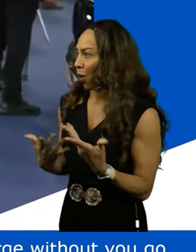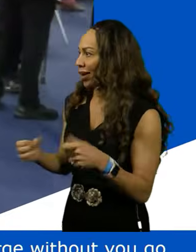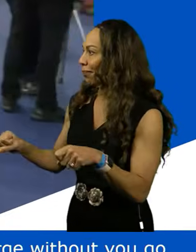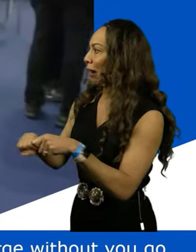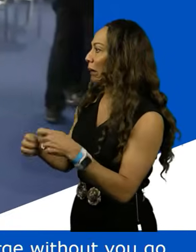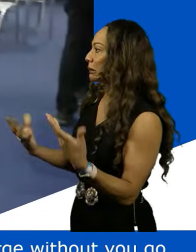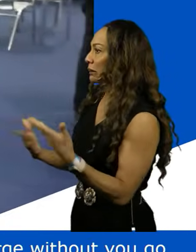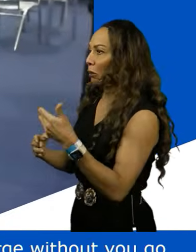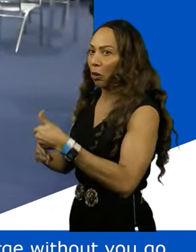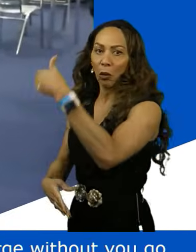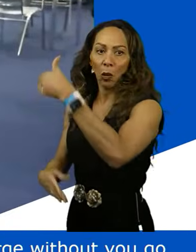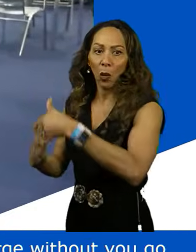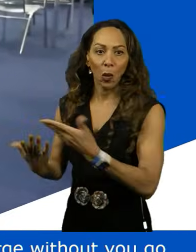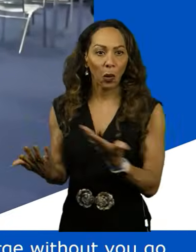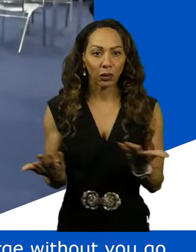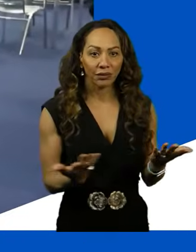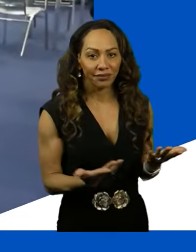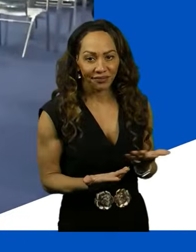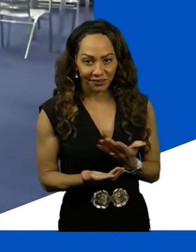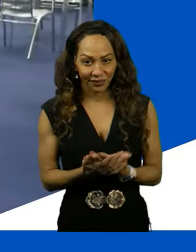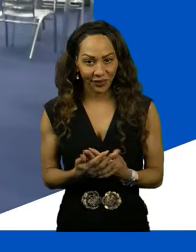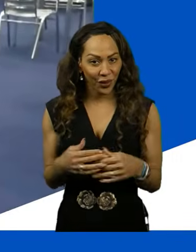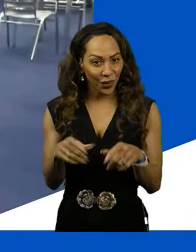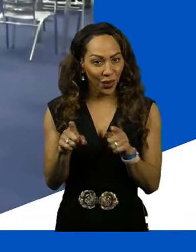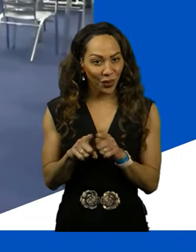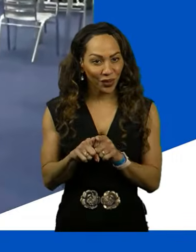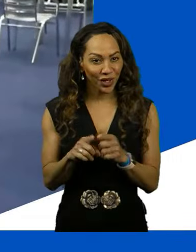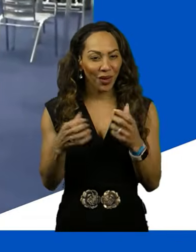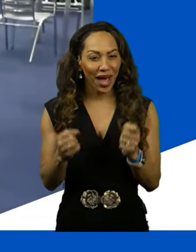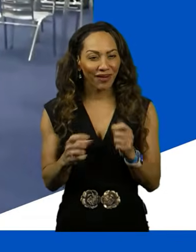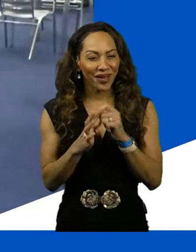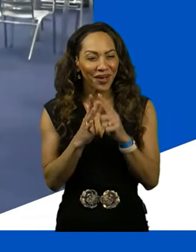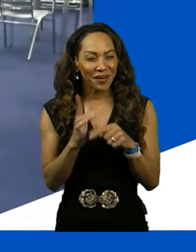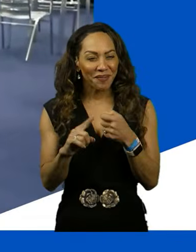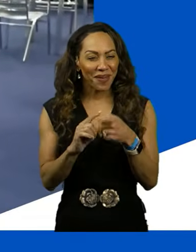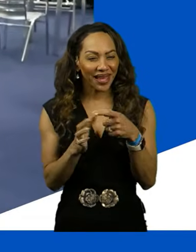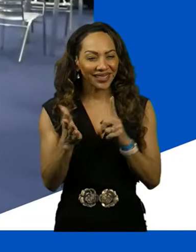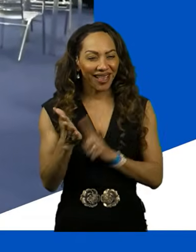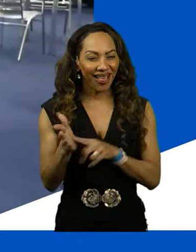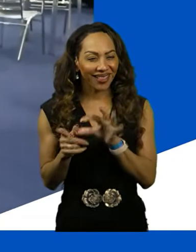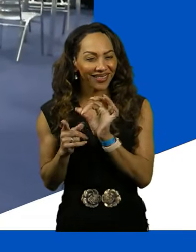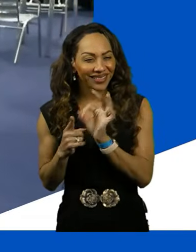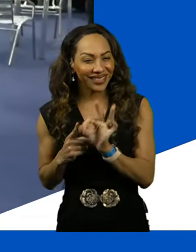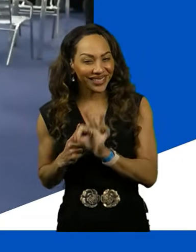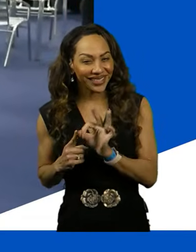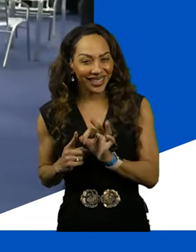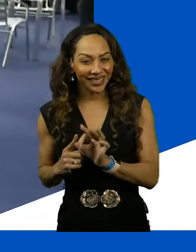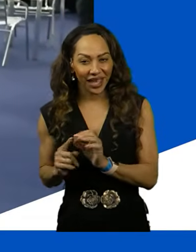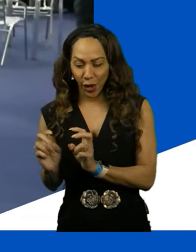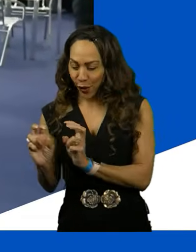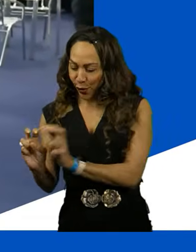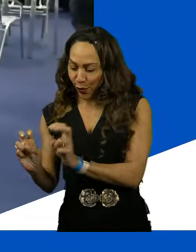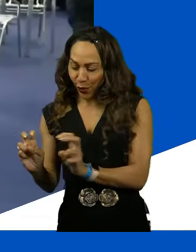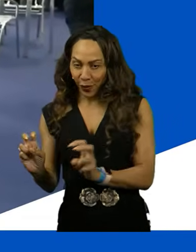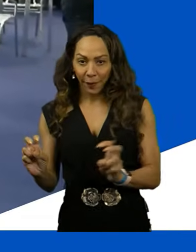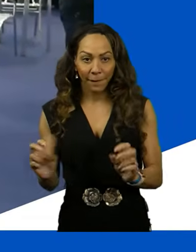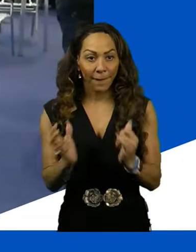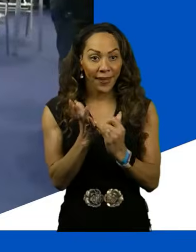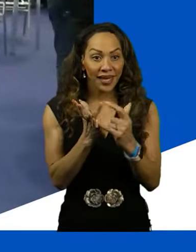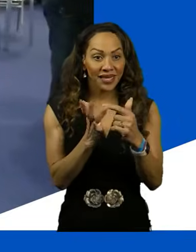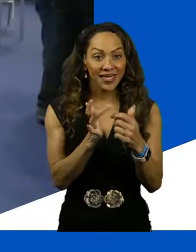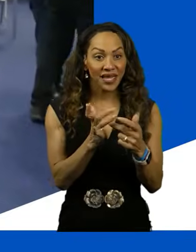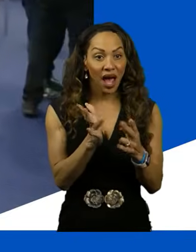Something else that I love is what's called these pixel details here. The designer of Hyundai, Simon Lowsby, he's